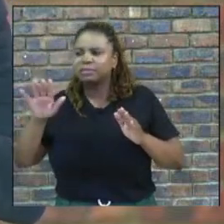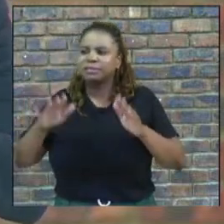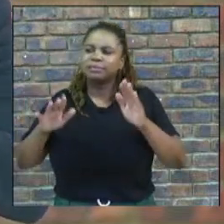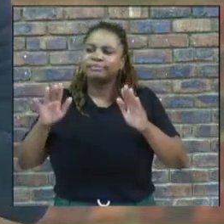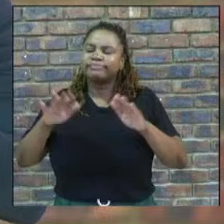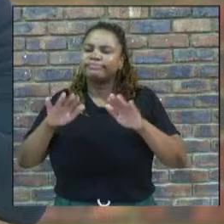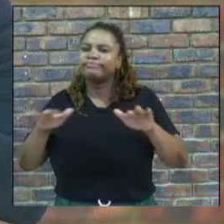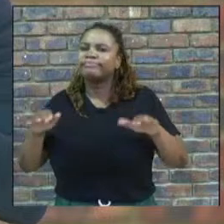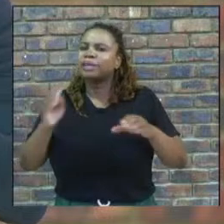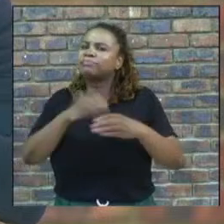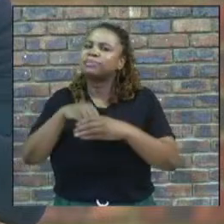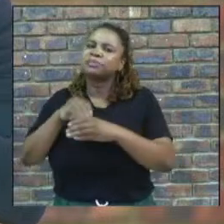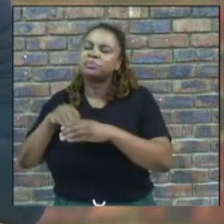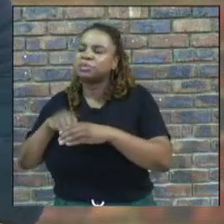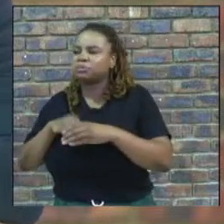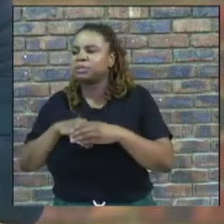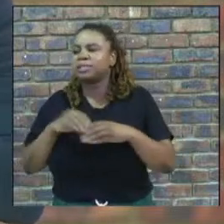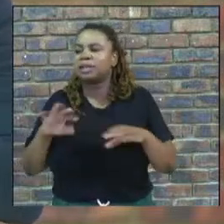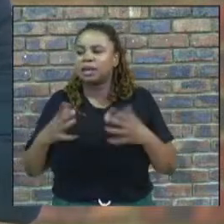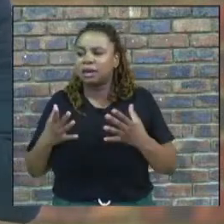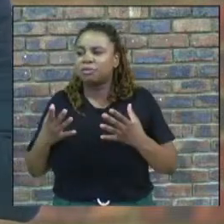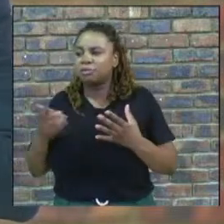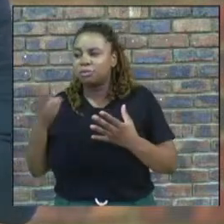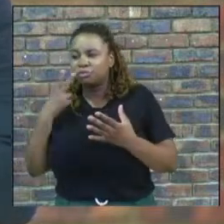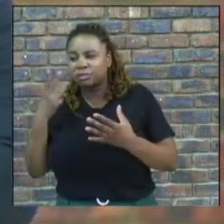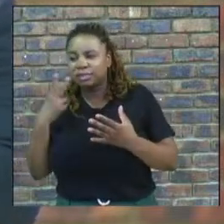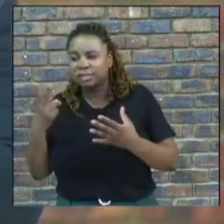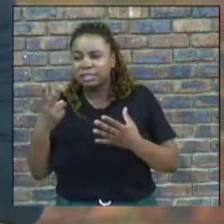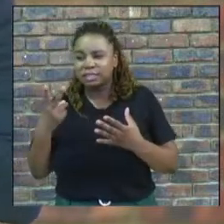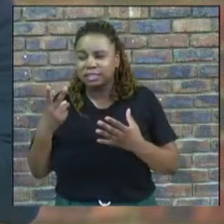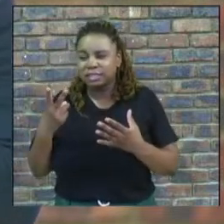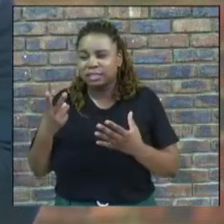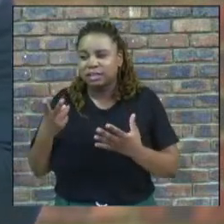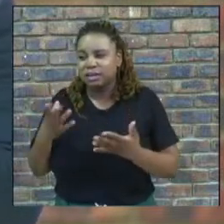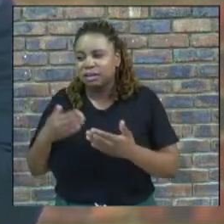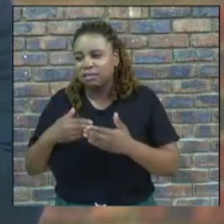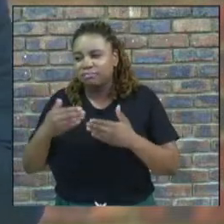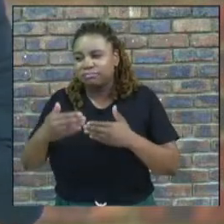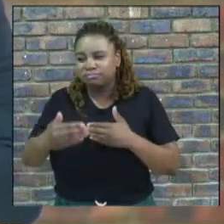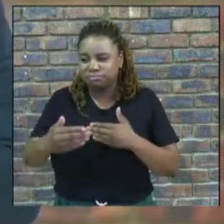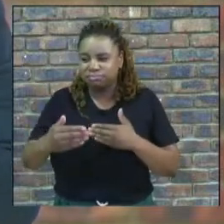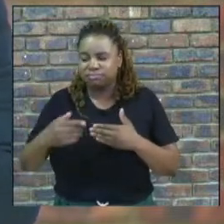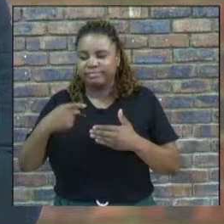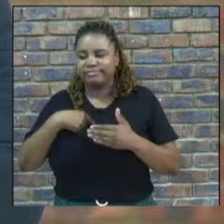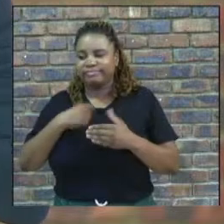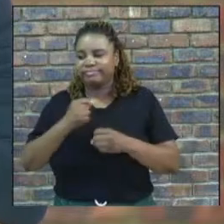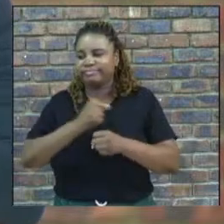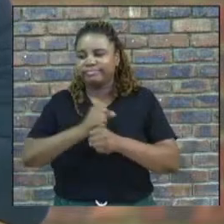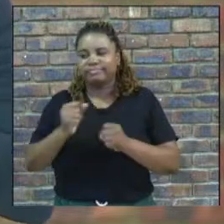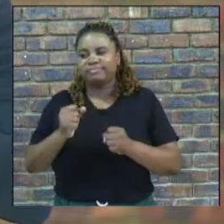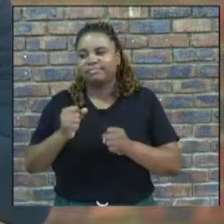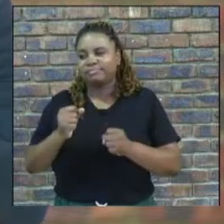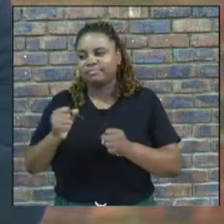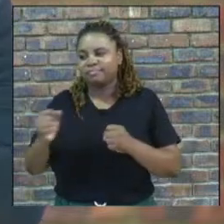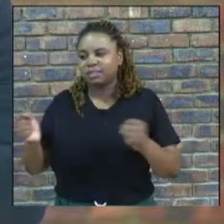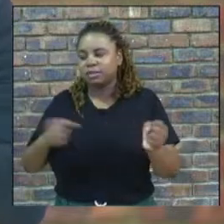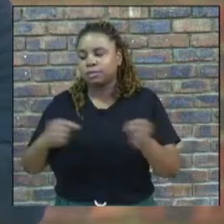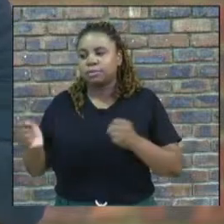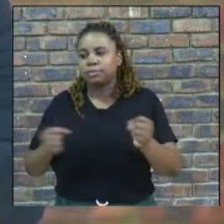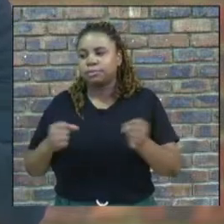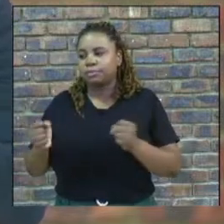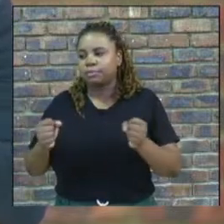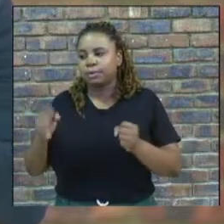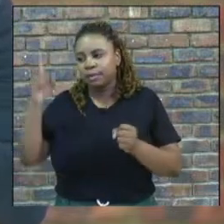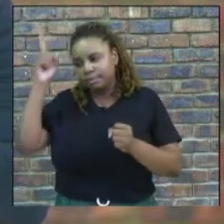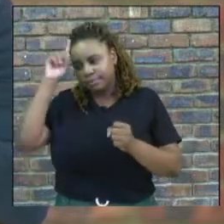mara, are we check over time? Not a lot of fronting, so we also want that at least penalties.